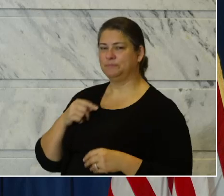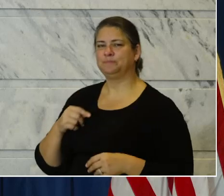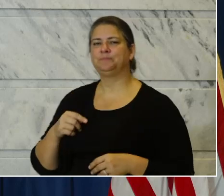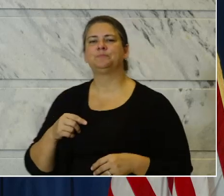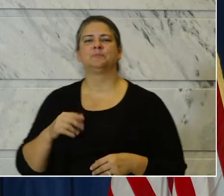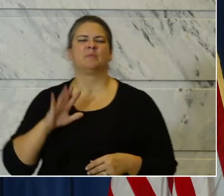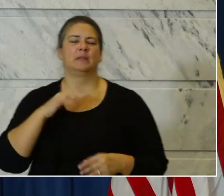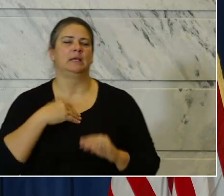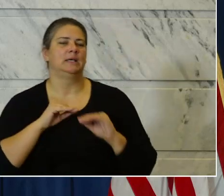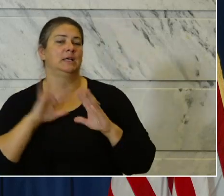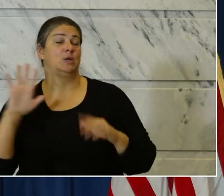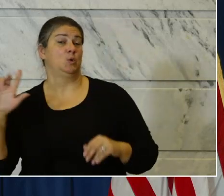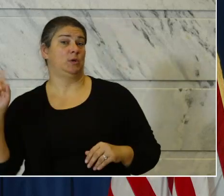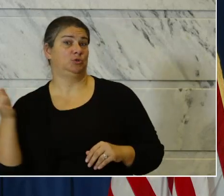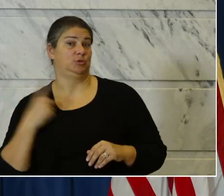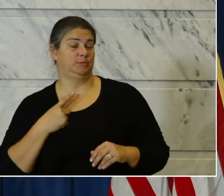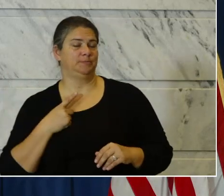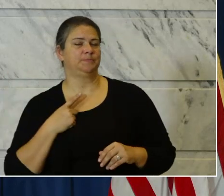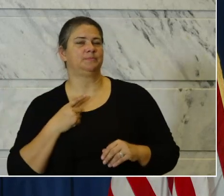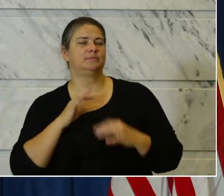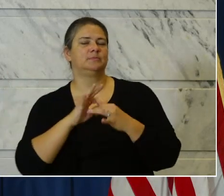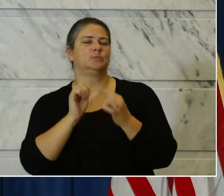about the president's